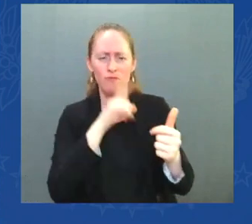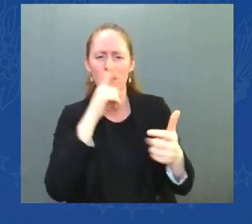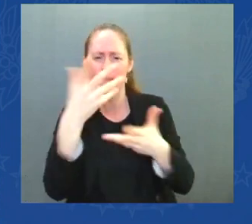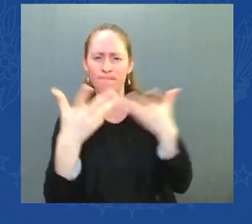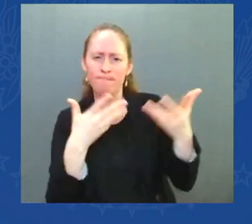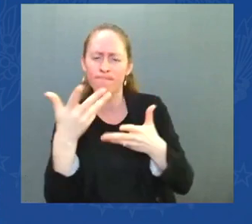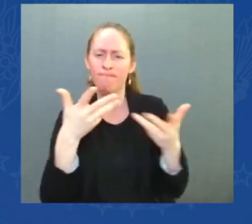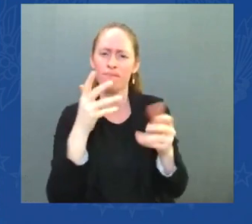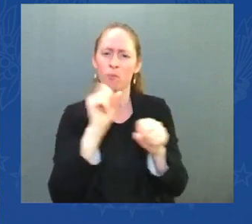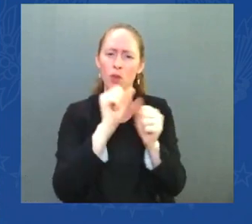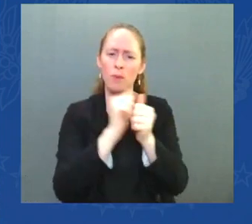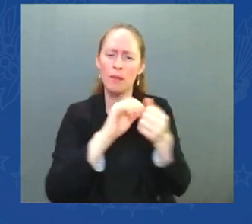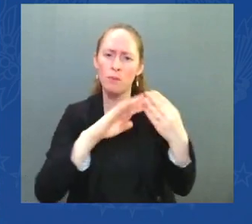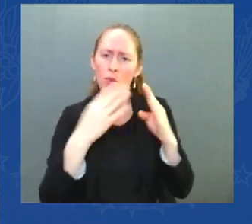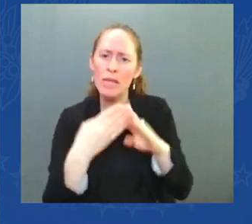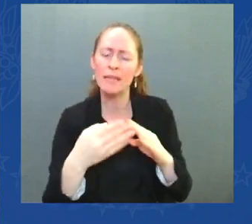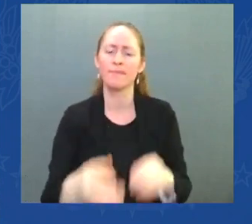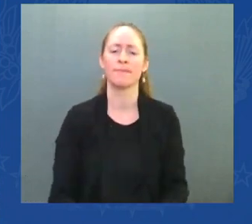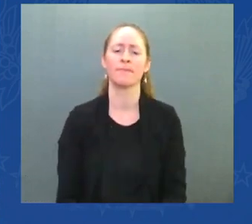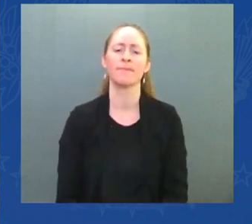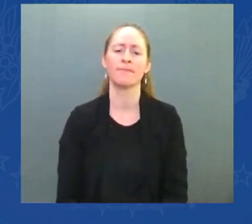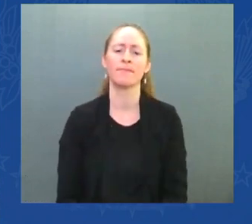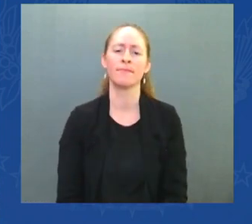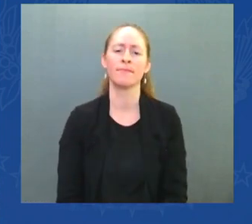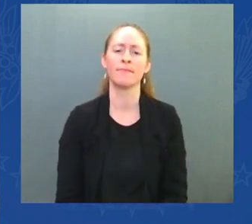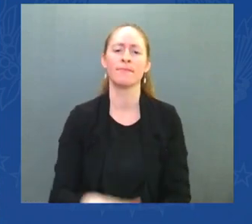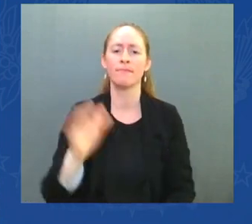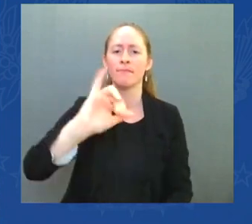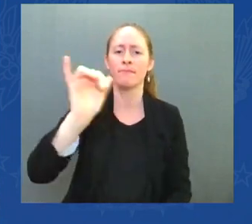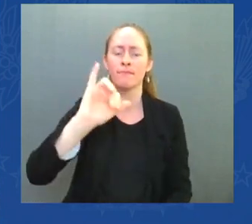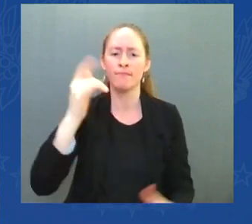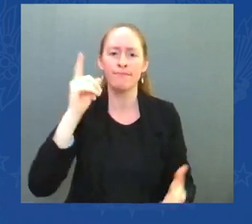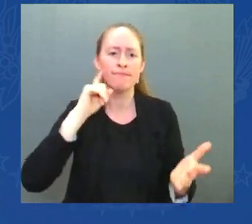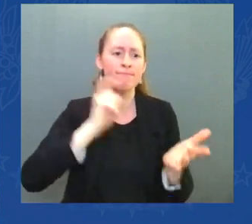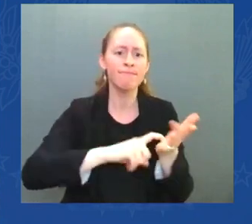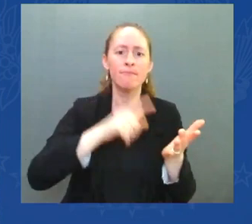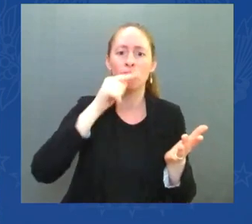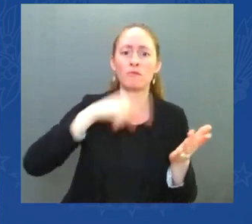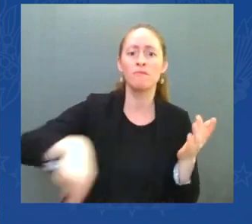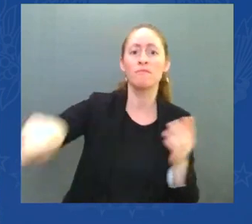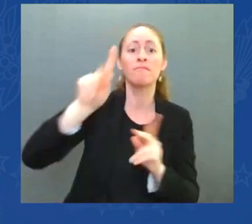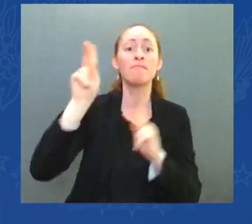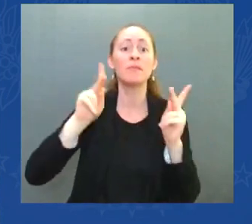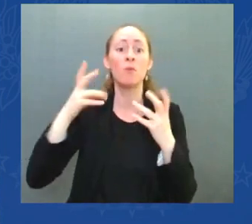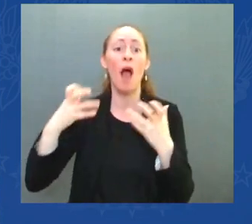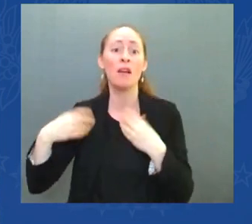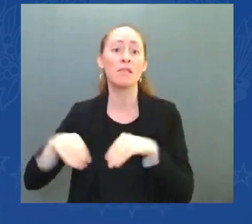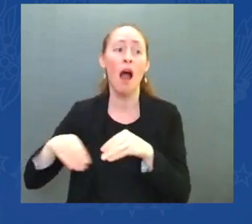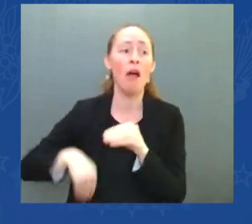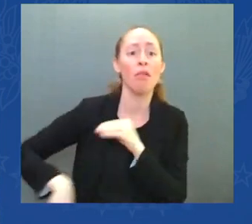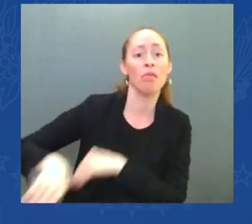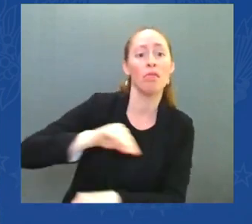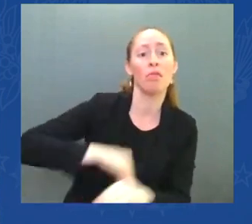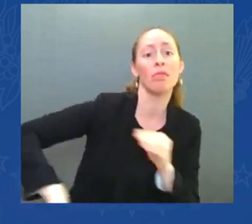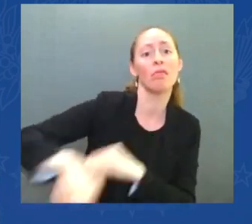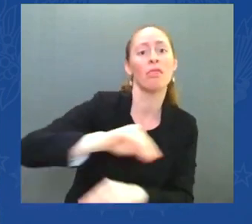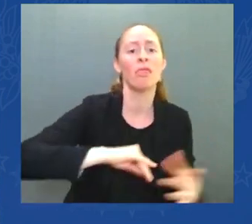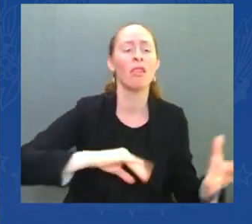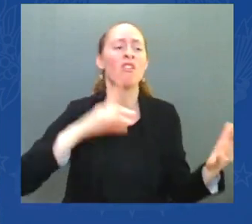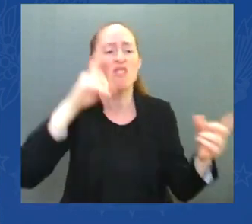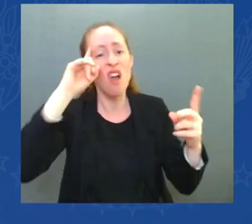gun trafficking networks. We continue to go after and hold accountable the most